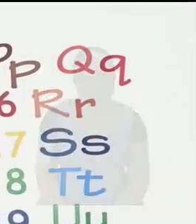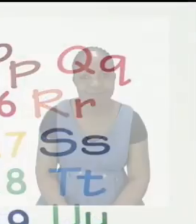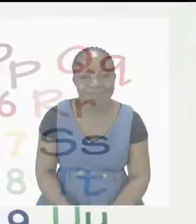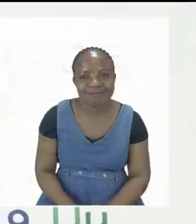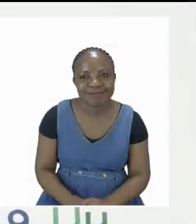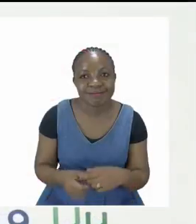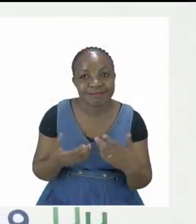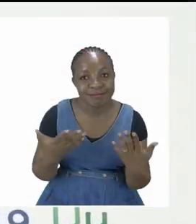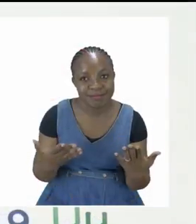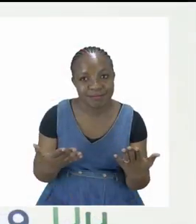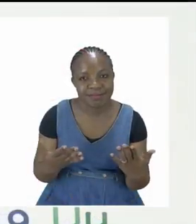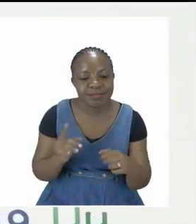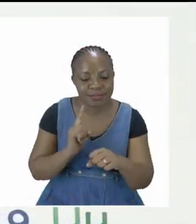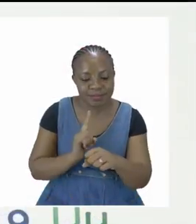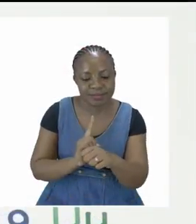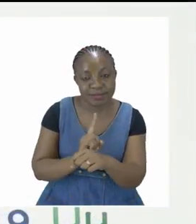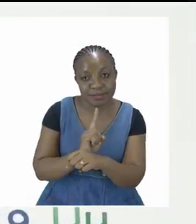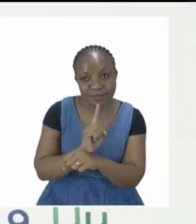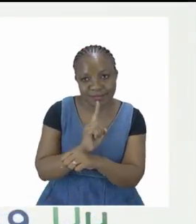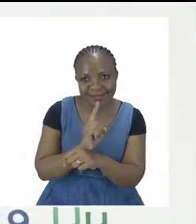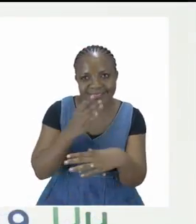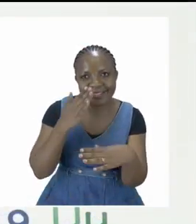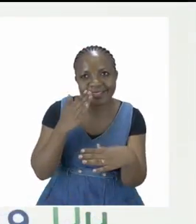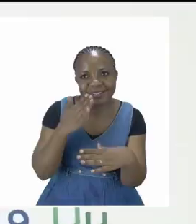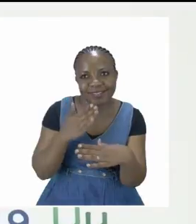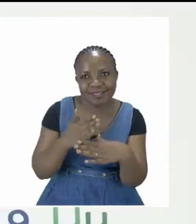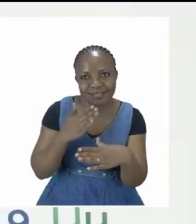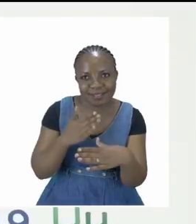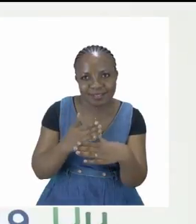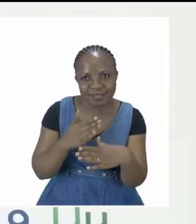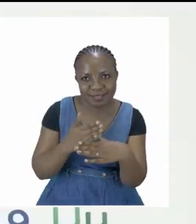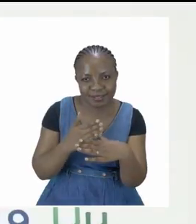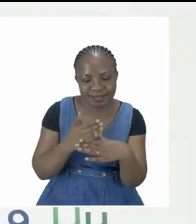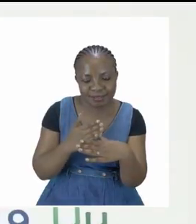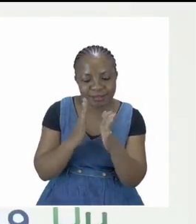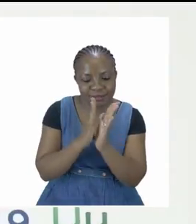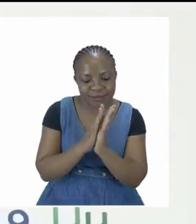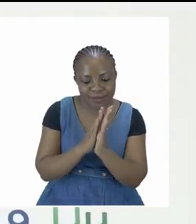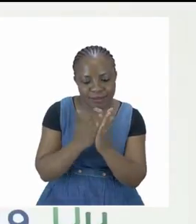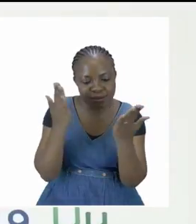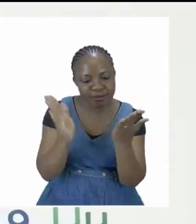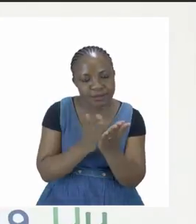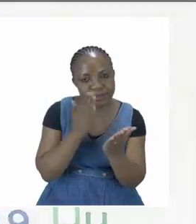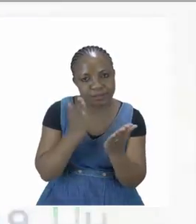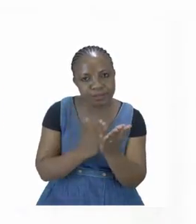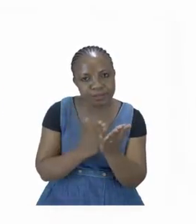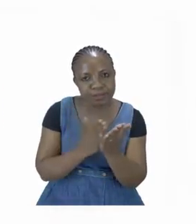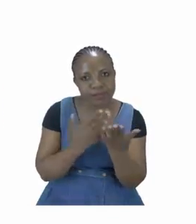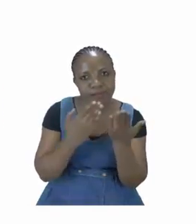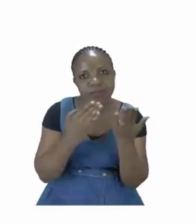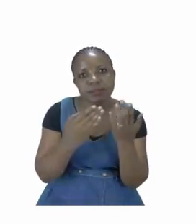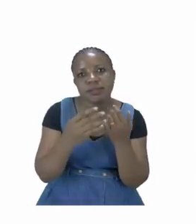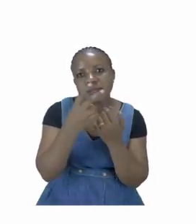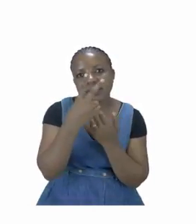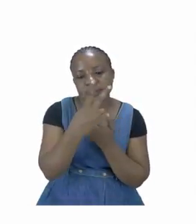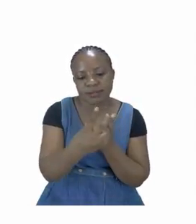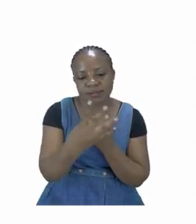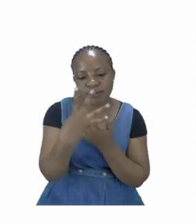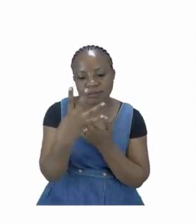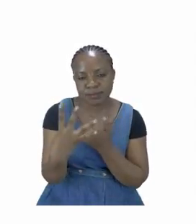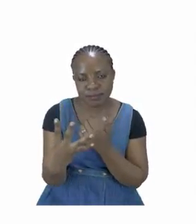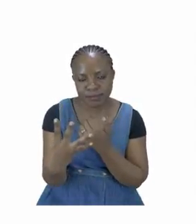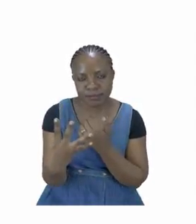For our first exercise today, please can you turn to page 24. On